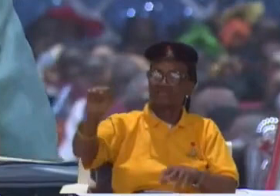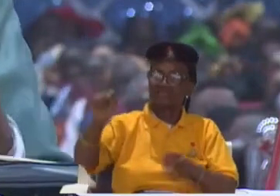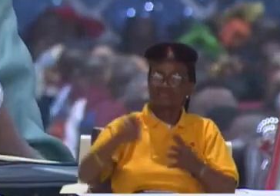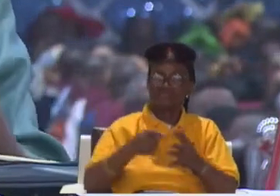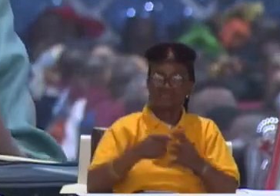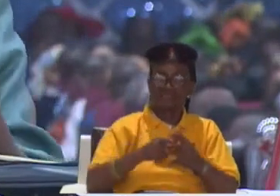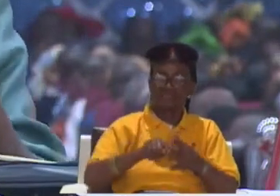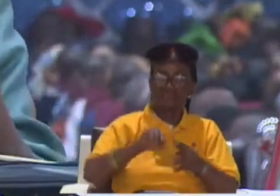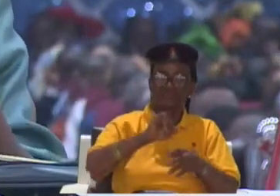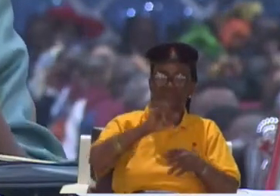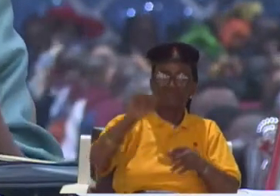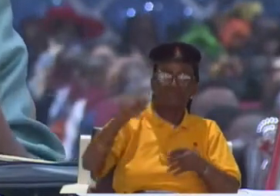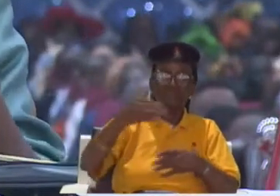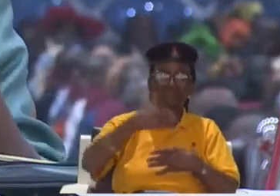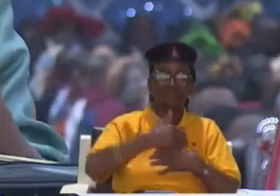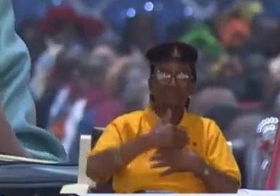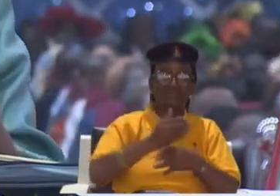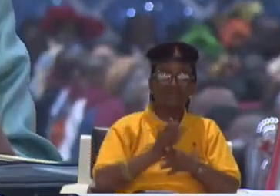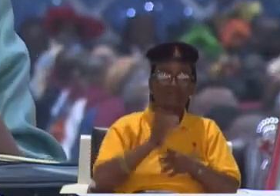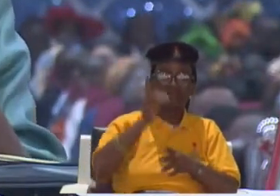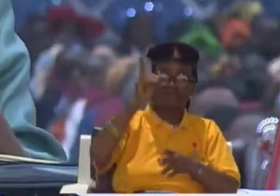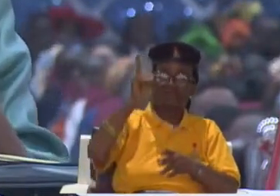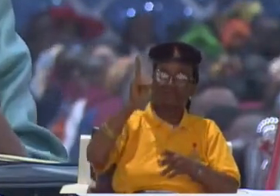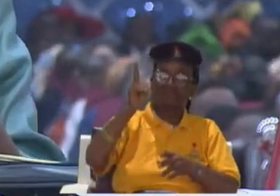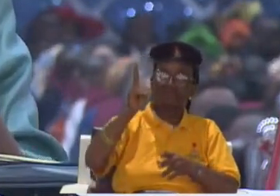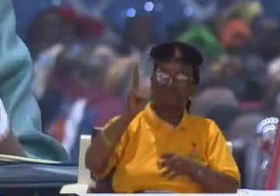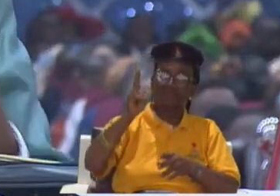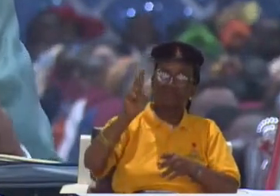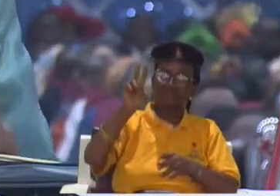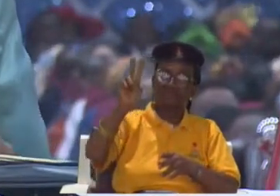beginning created two principal